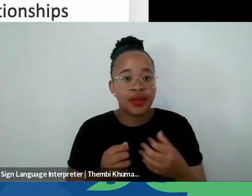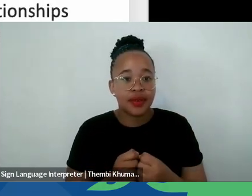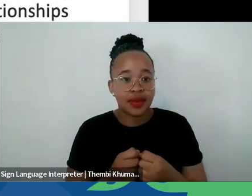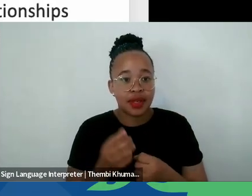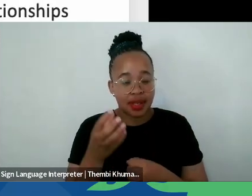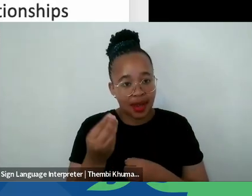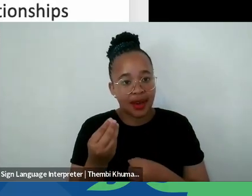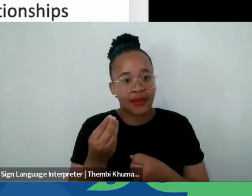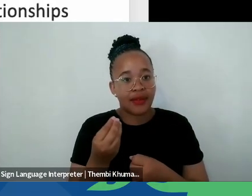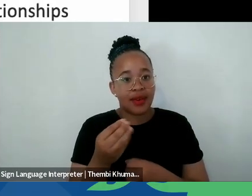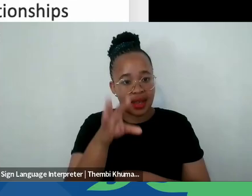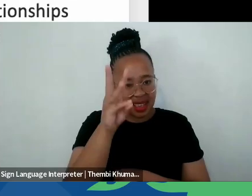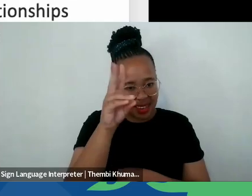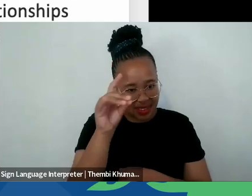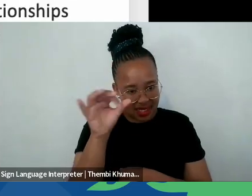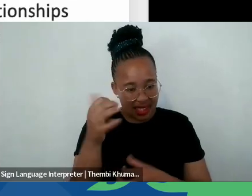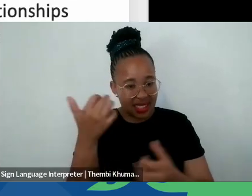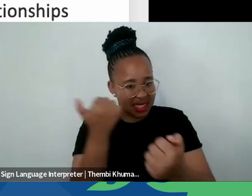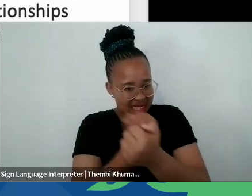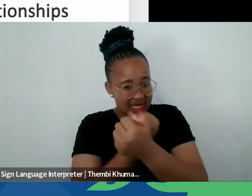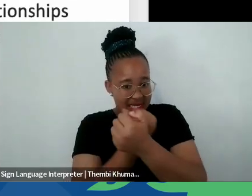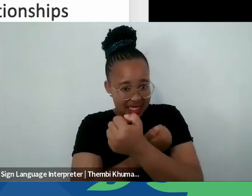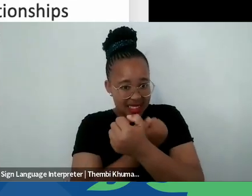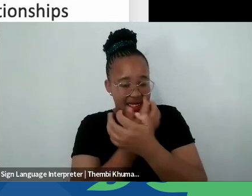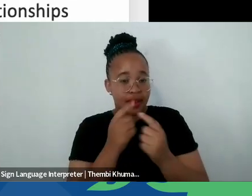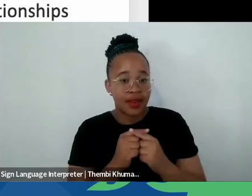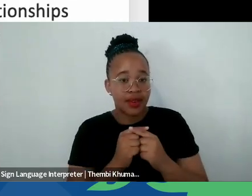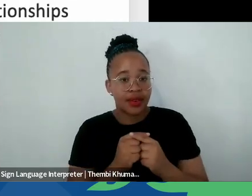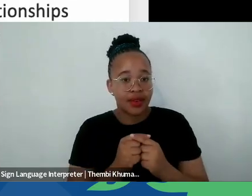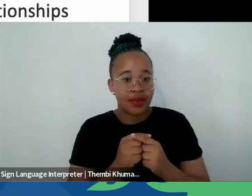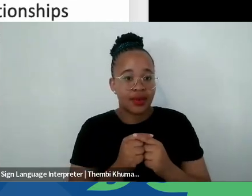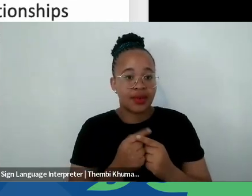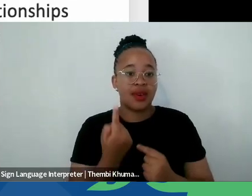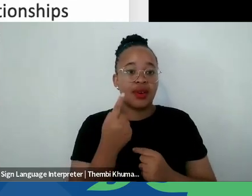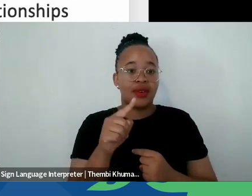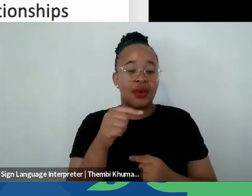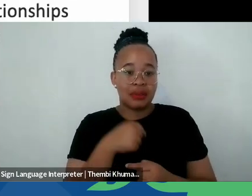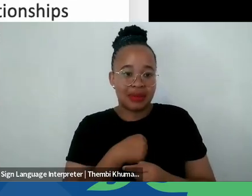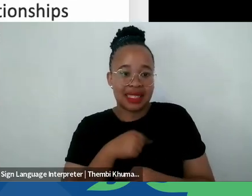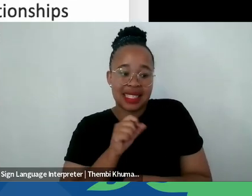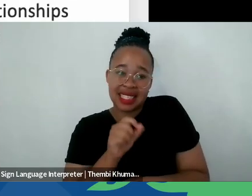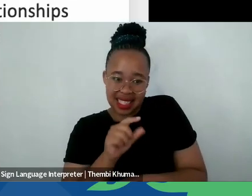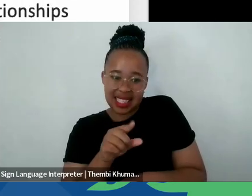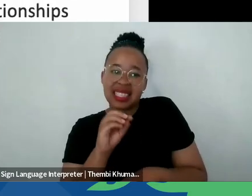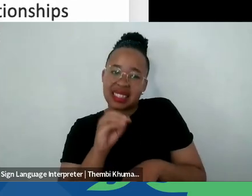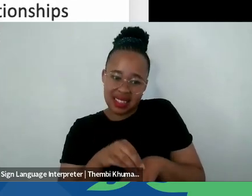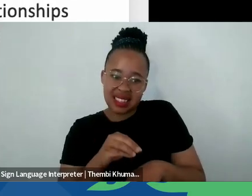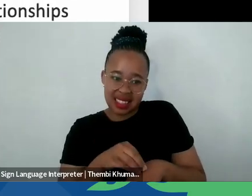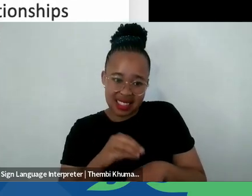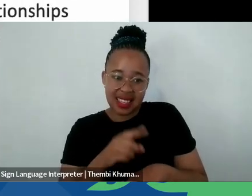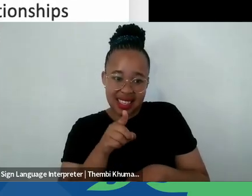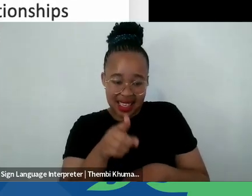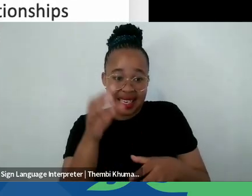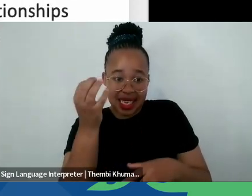had daily drug use. So for me, that becomes a bit of a warning sign. And that there could